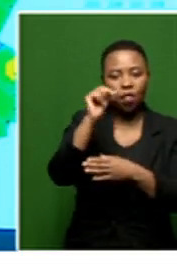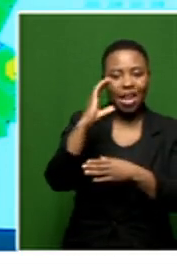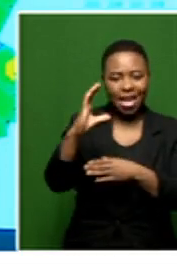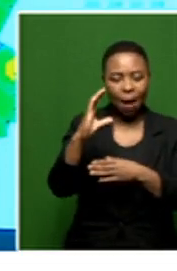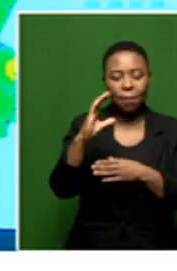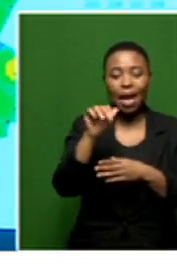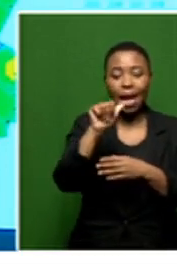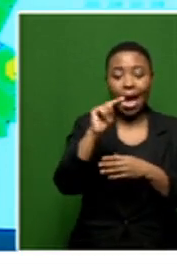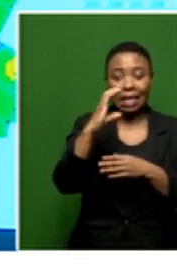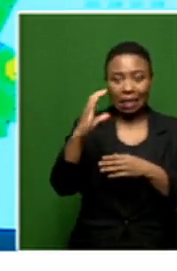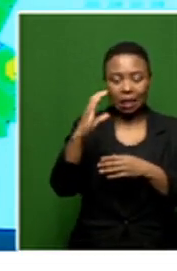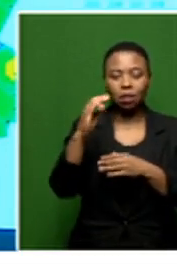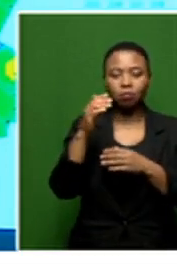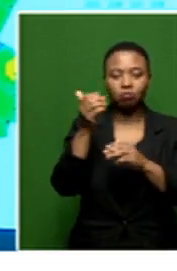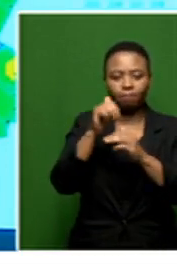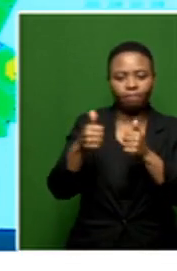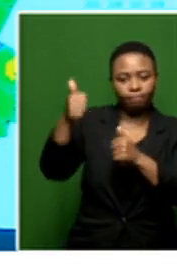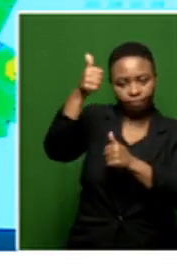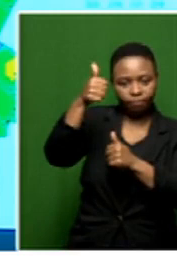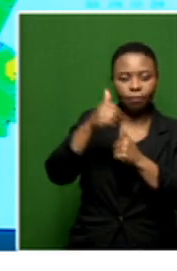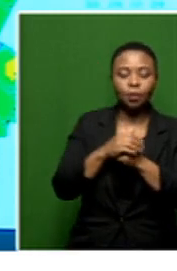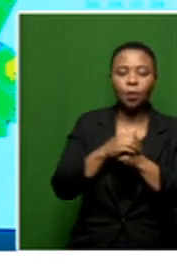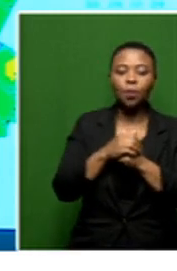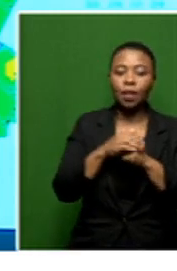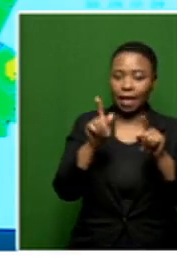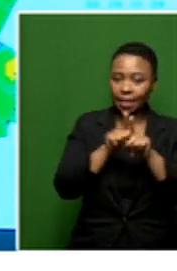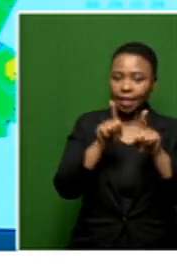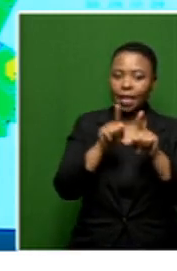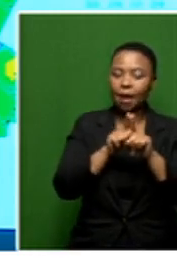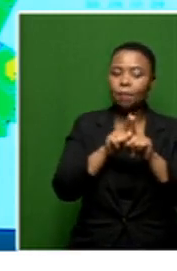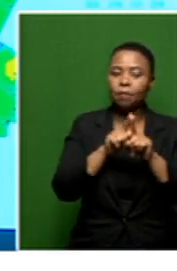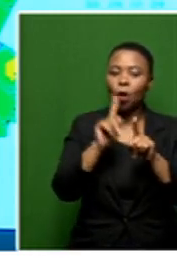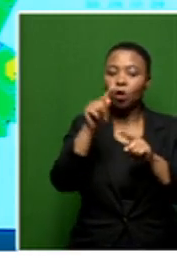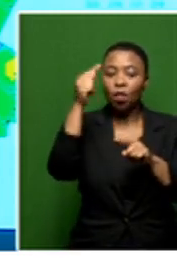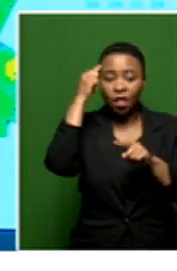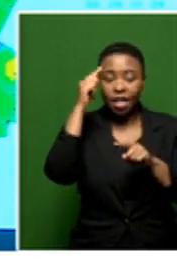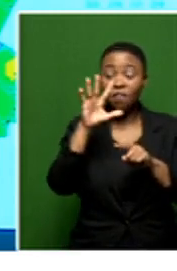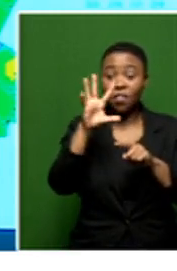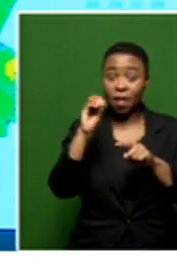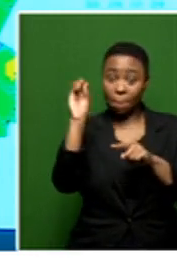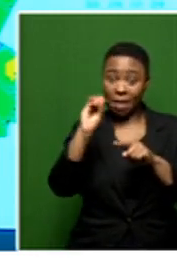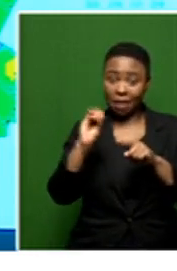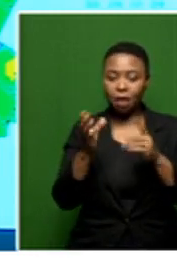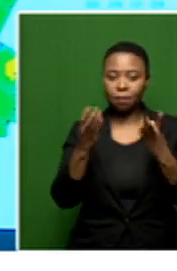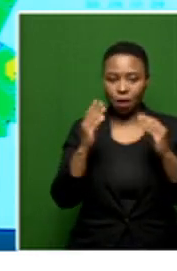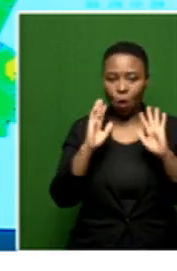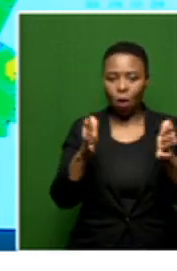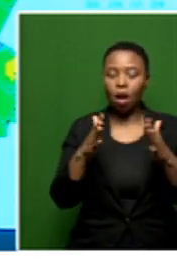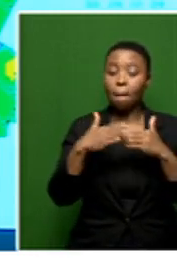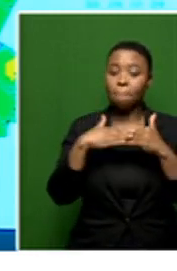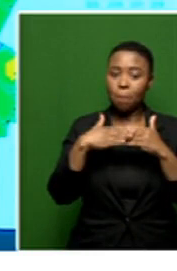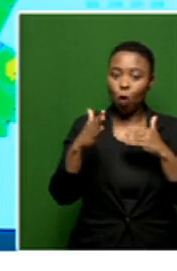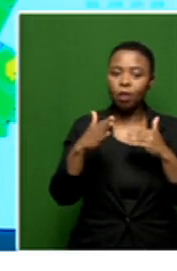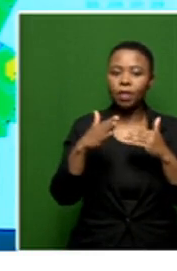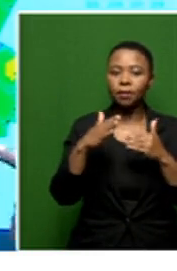the ANC dominating. I'm pretty sure, as projections do show, that they're going to cross that 50% barrier and hold most of the councils